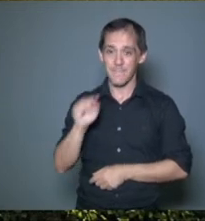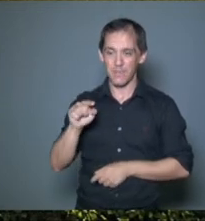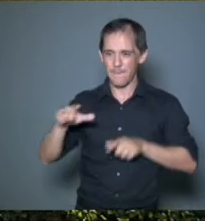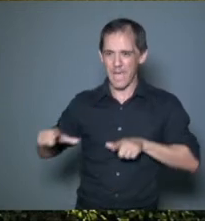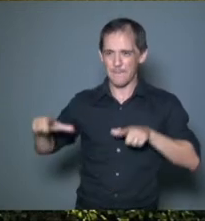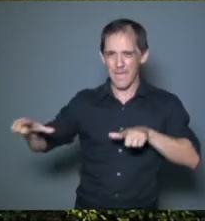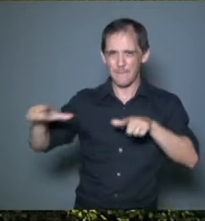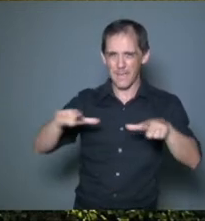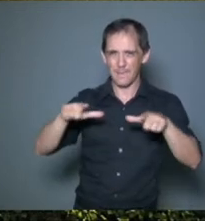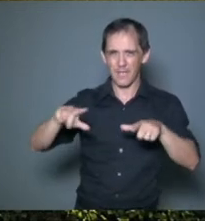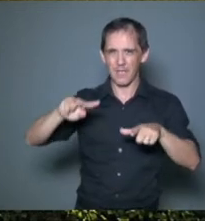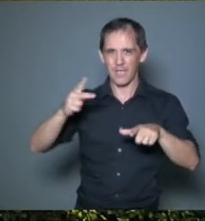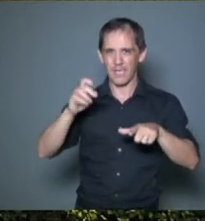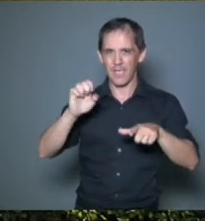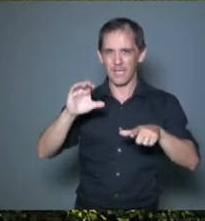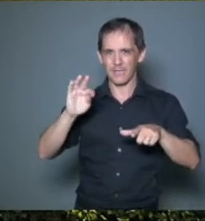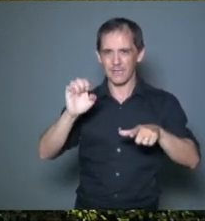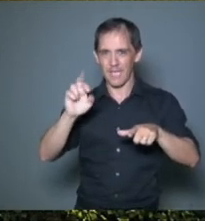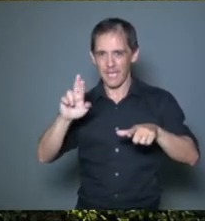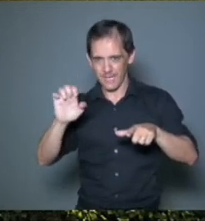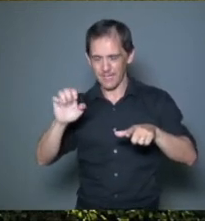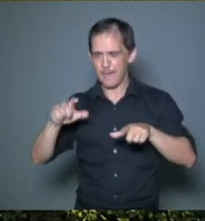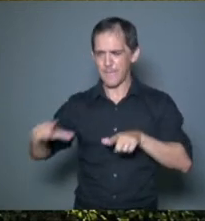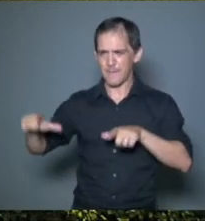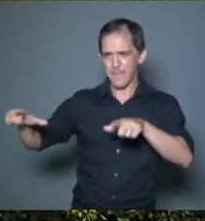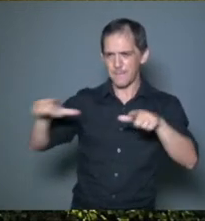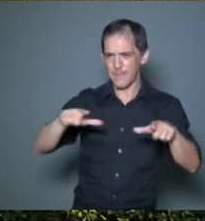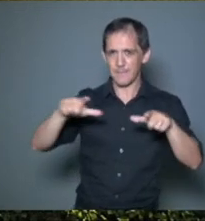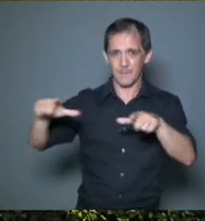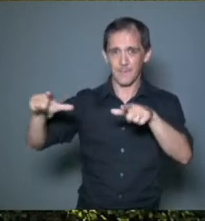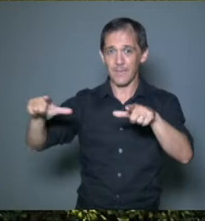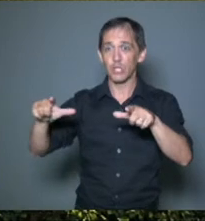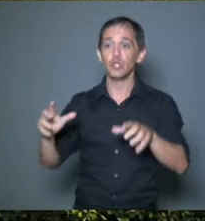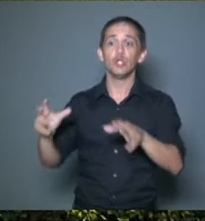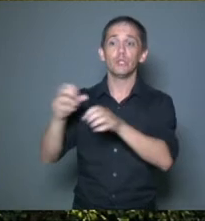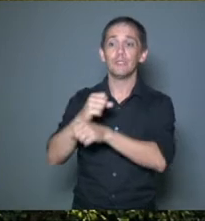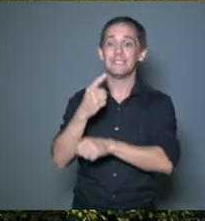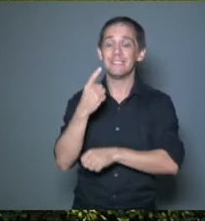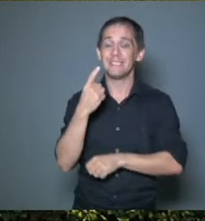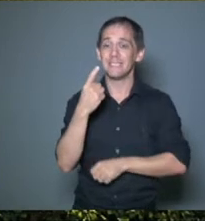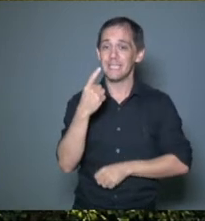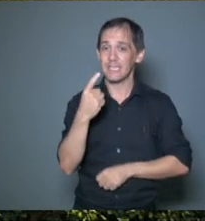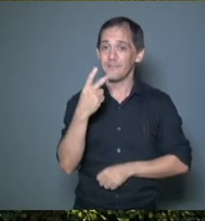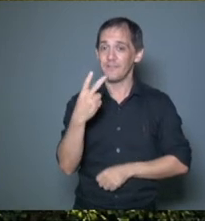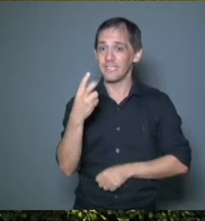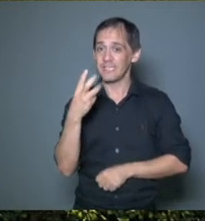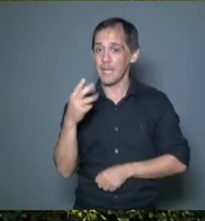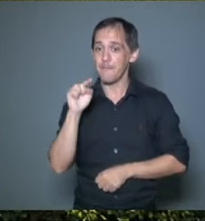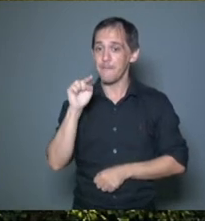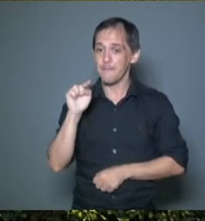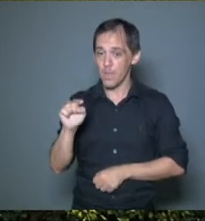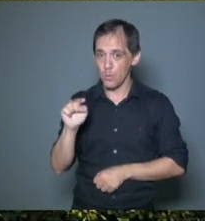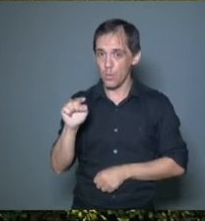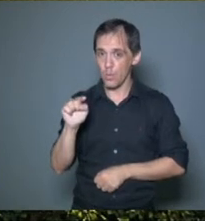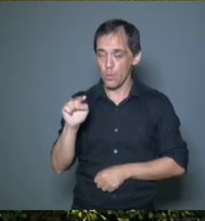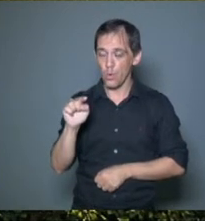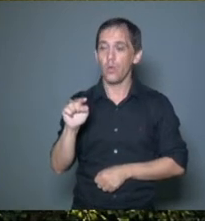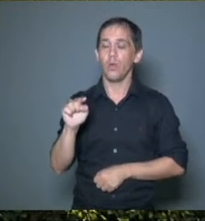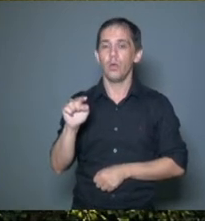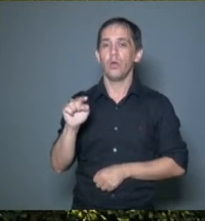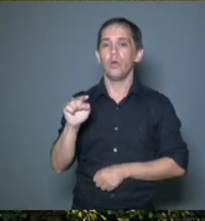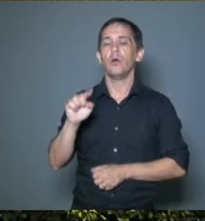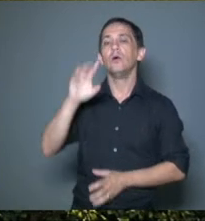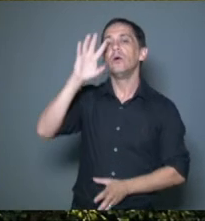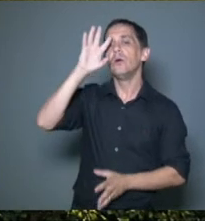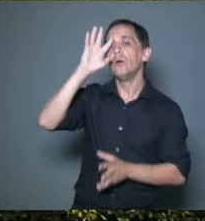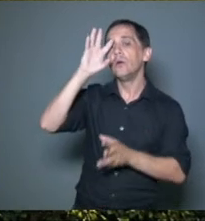those 123,000 hectares in those farms that are certified according to demand for credits. It